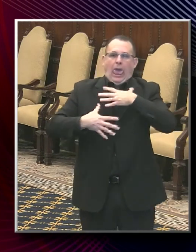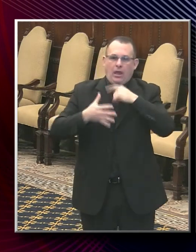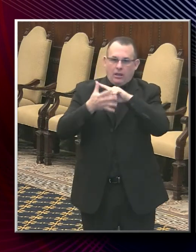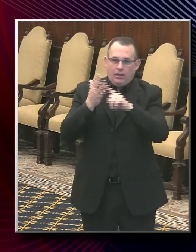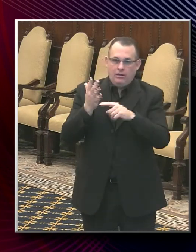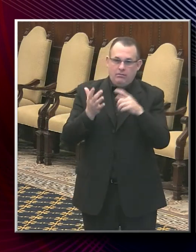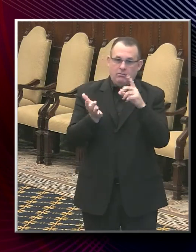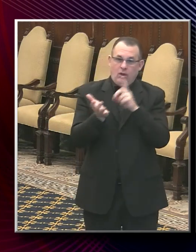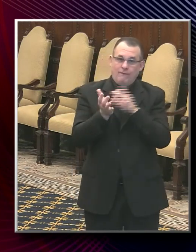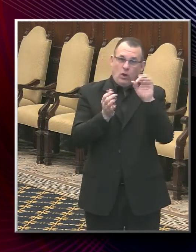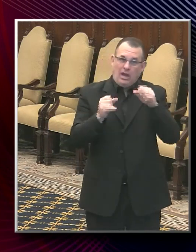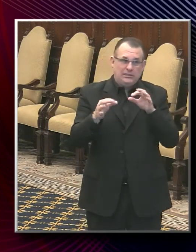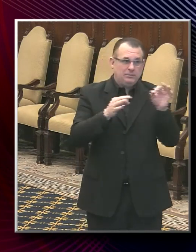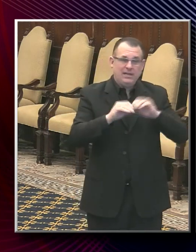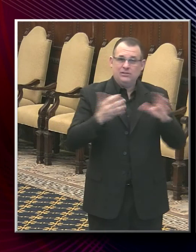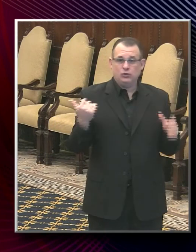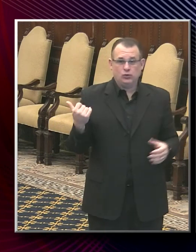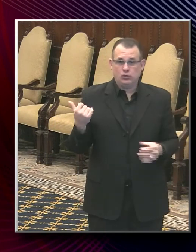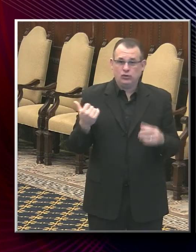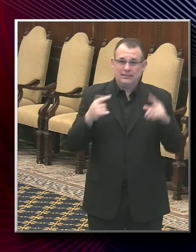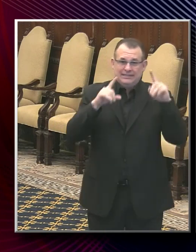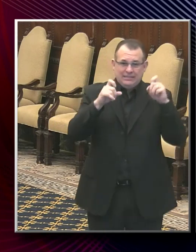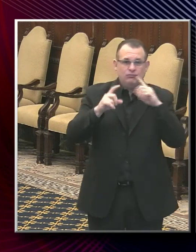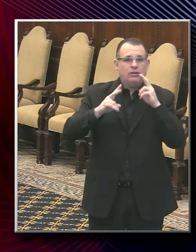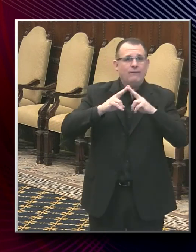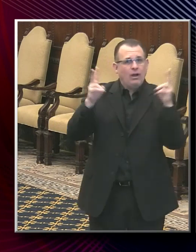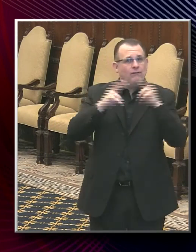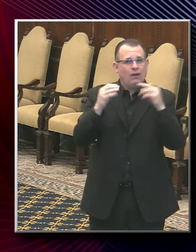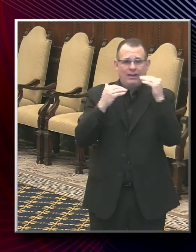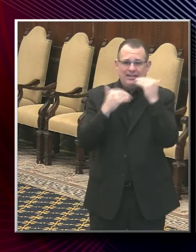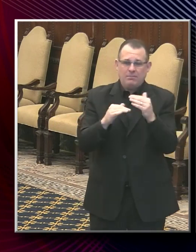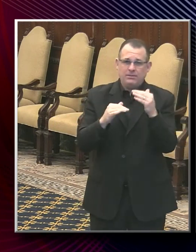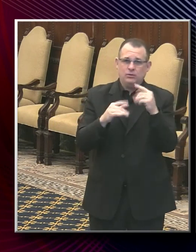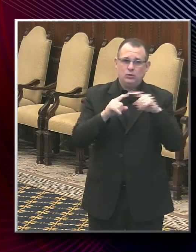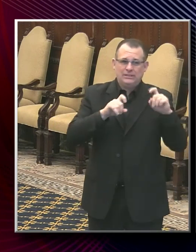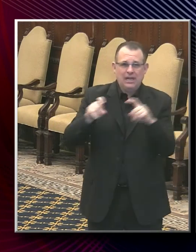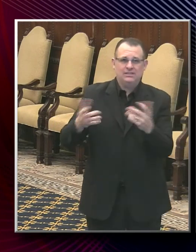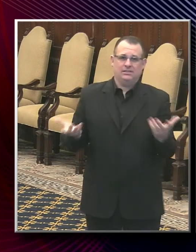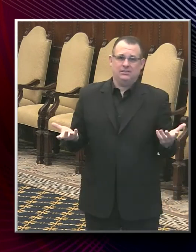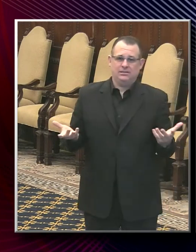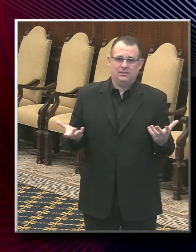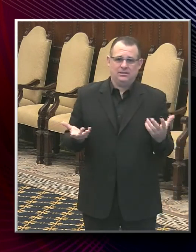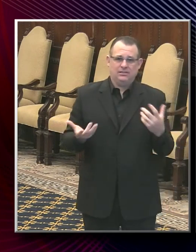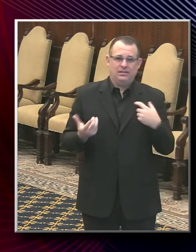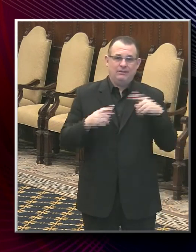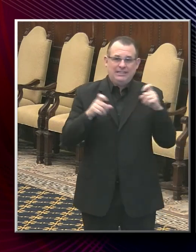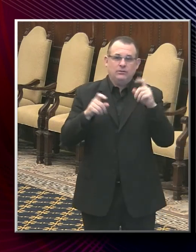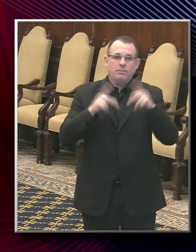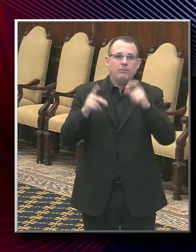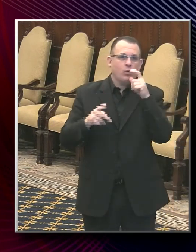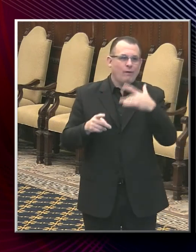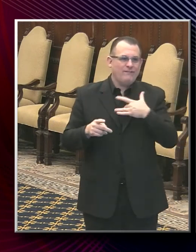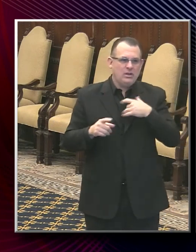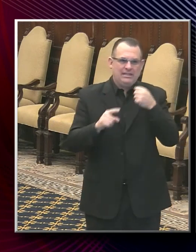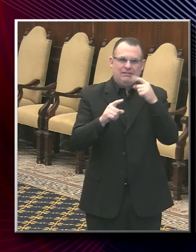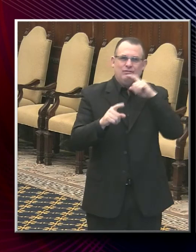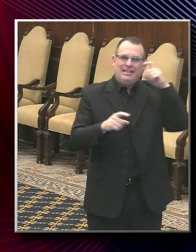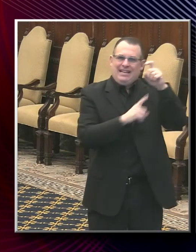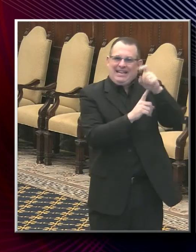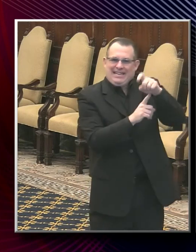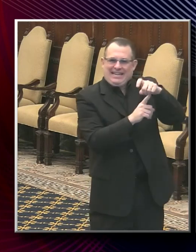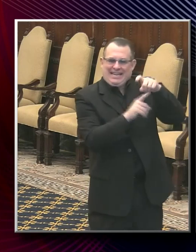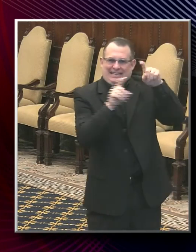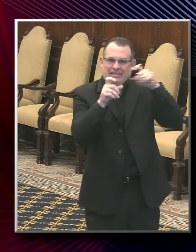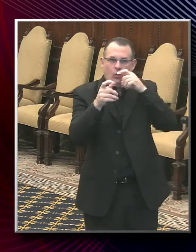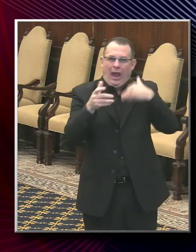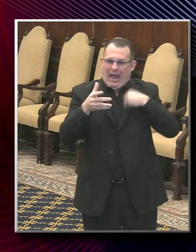that tests are extremely limited. And so we want to make sure that tests are provided to those that are symptomatic. We